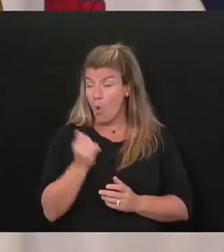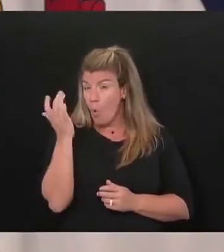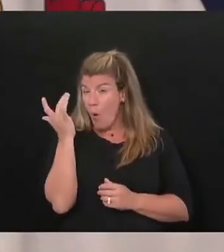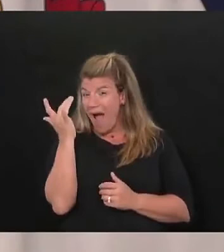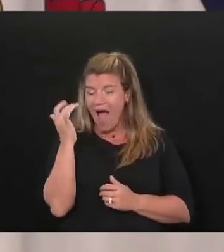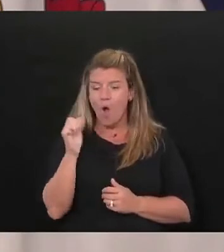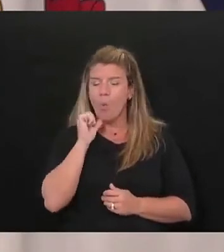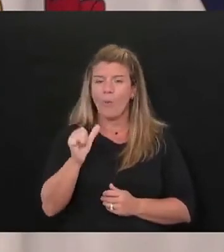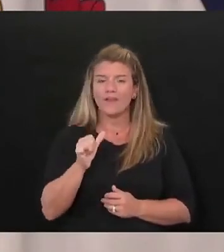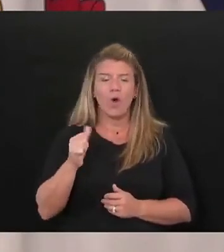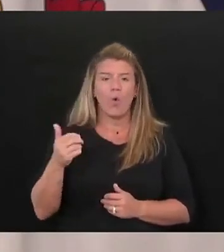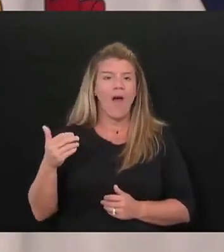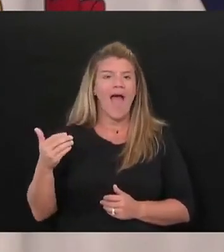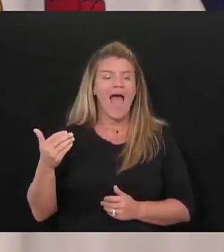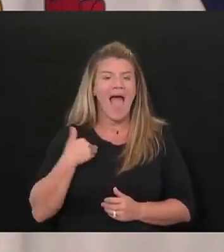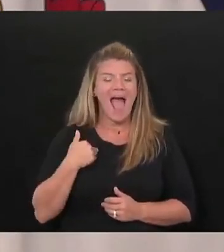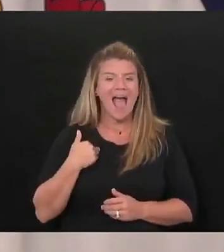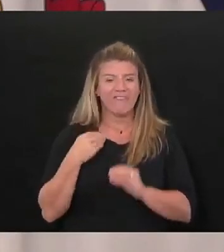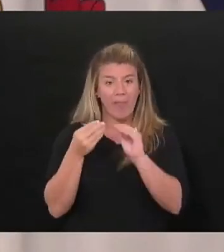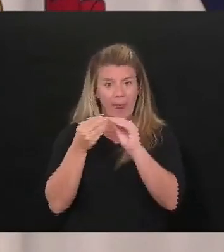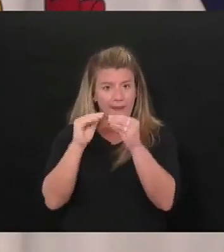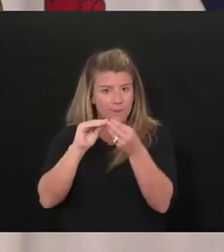do not have the metric,